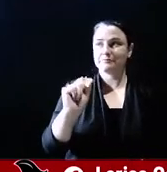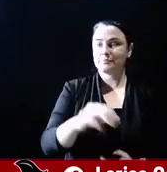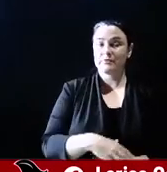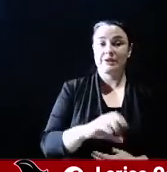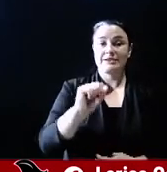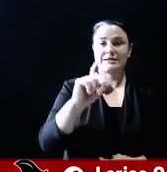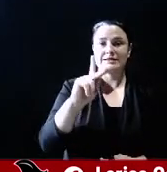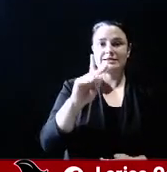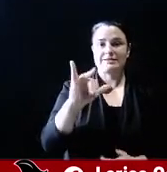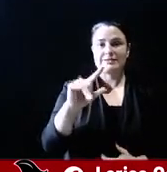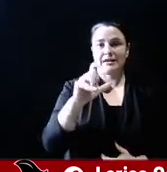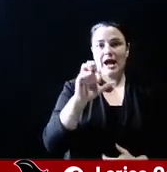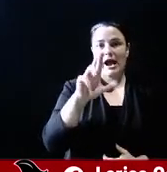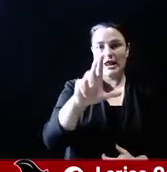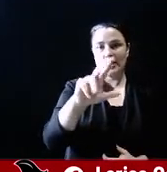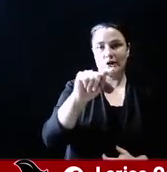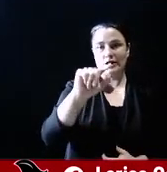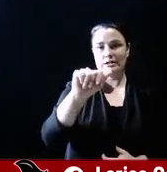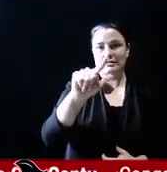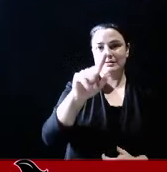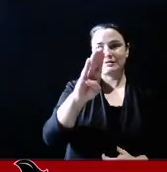Skylar Bree Talbot.